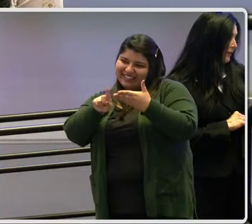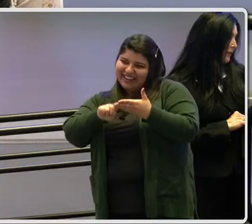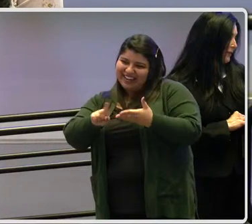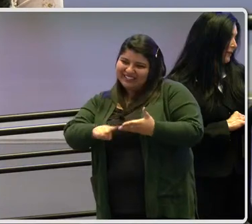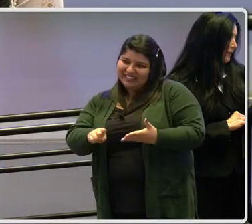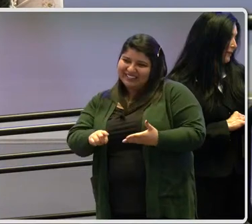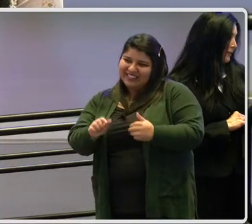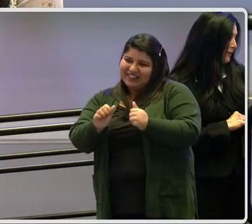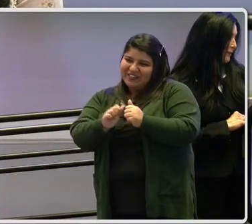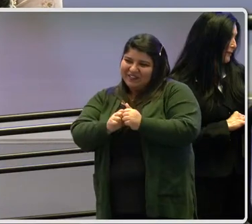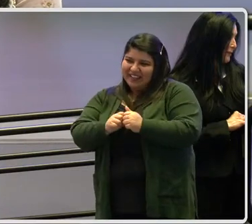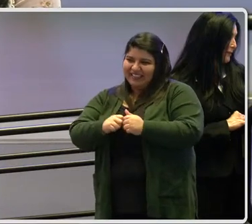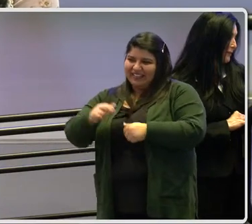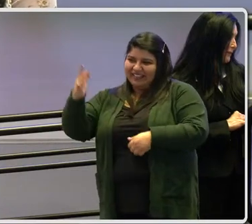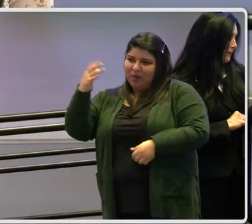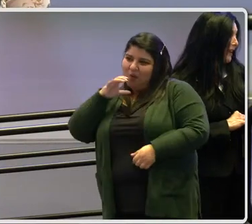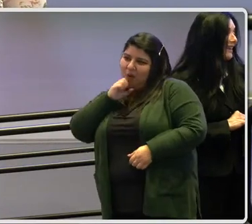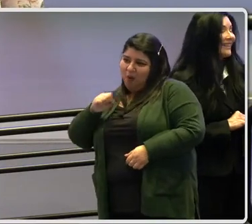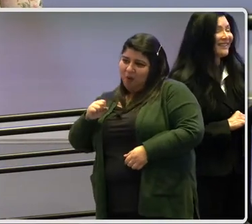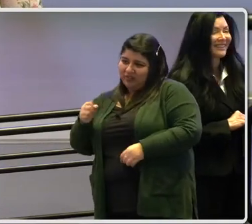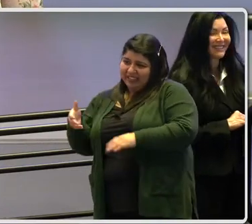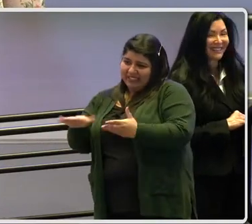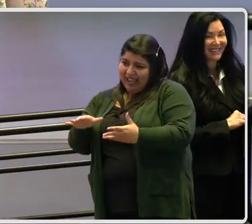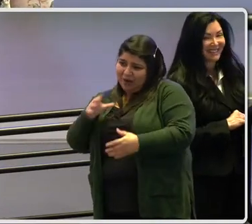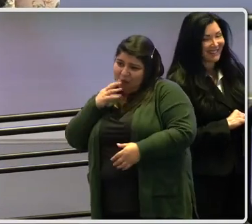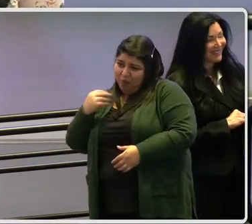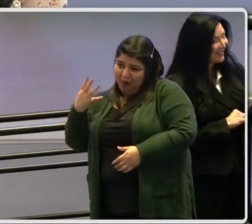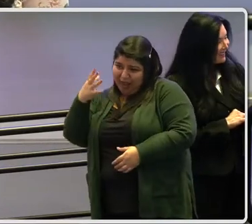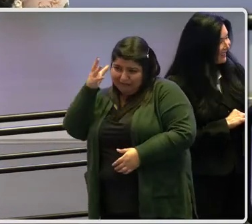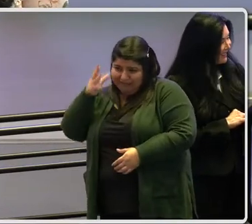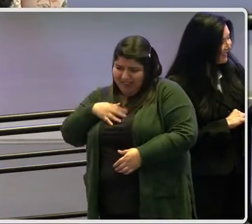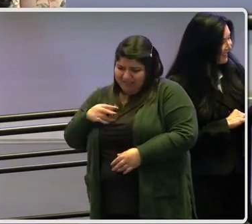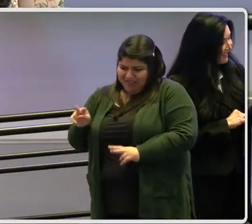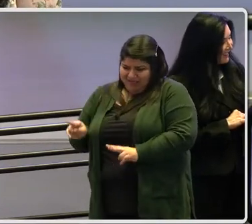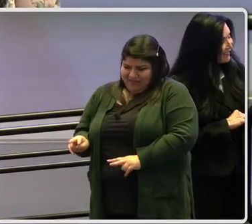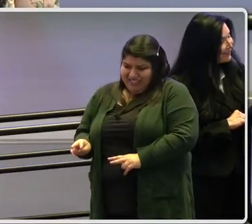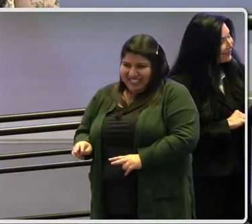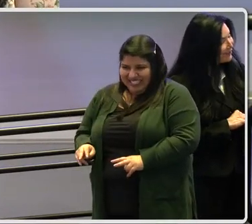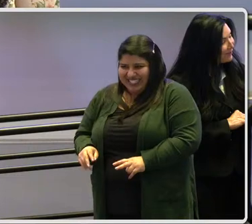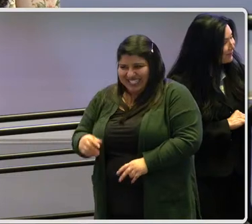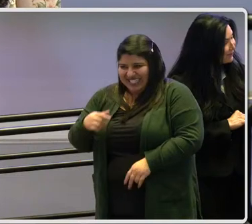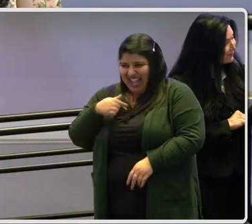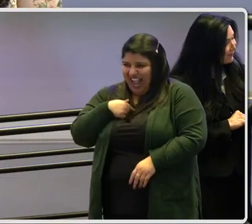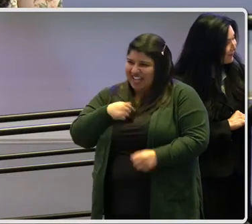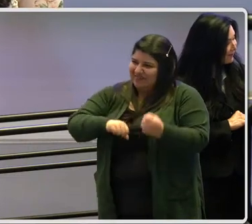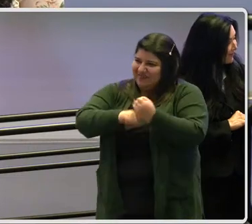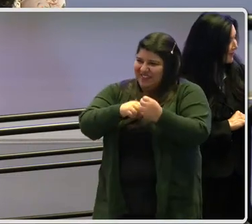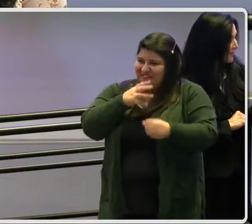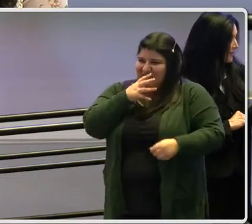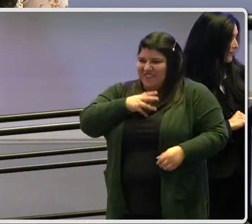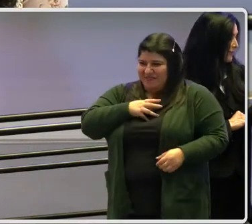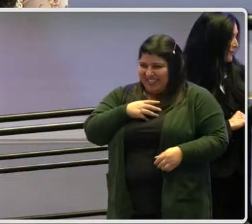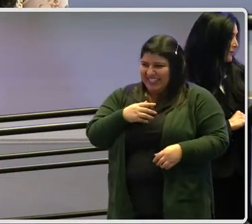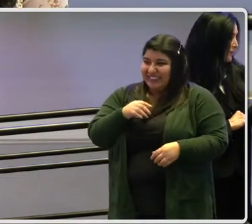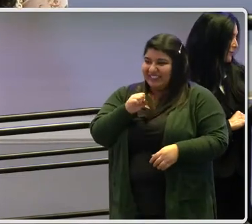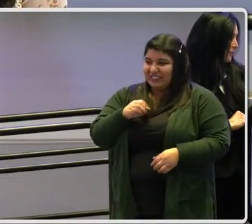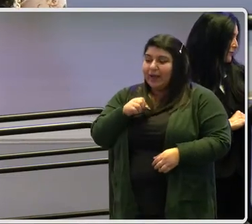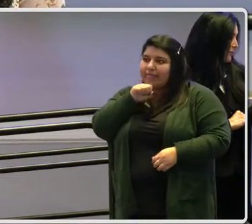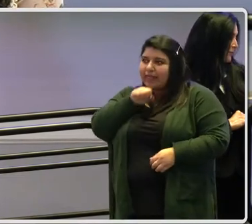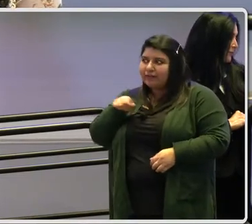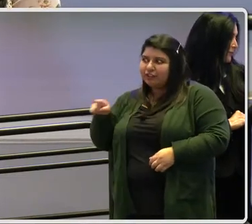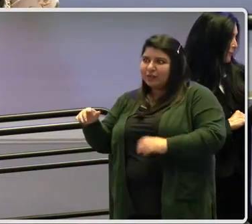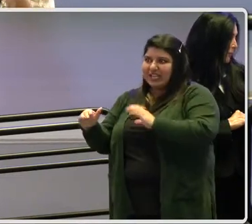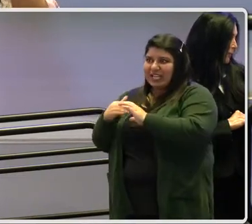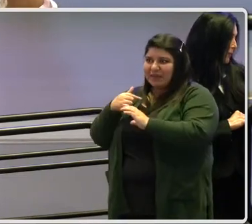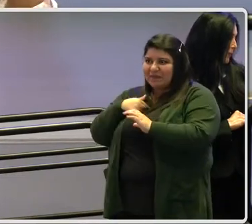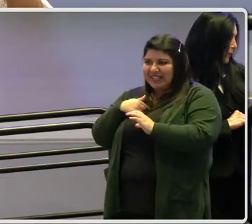by old, dead, white men, which was not great. And as a very feminist person, I actually really loved it when like Lori would email me